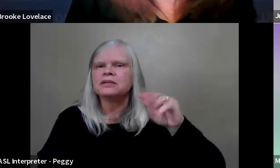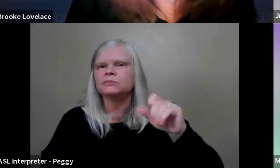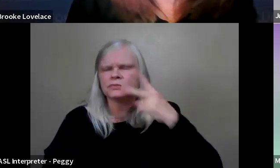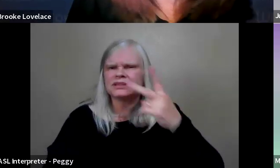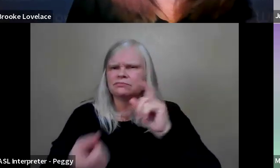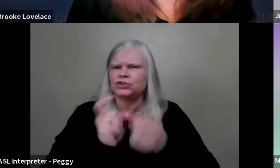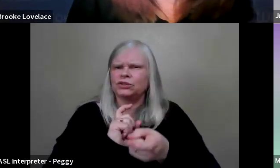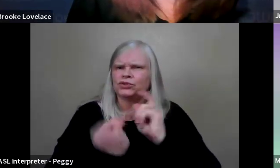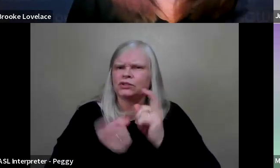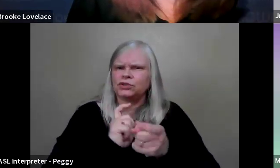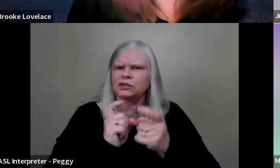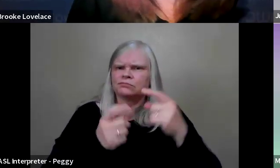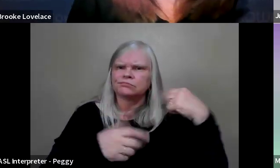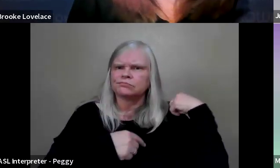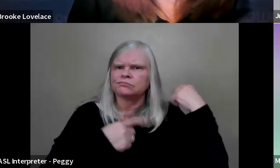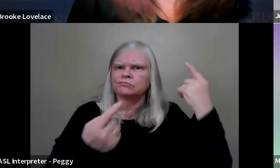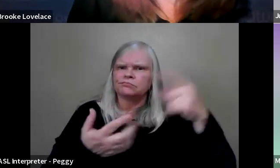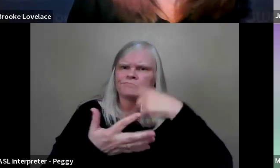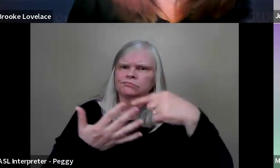it's really important to note those.